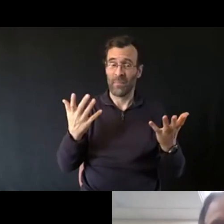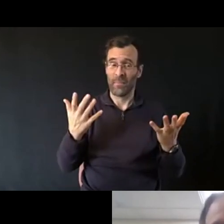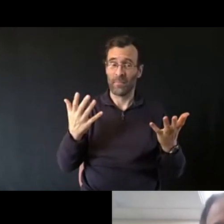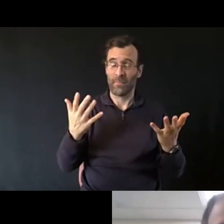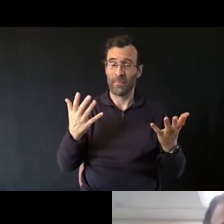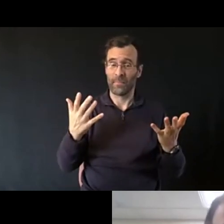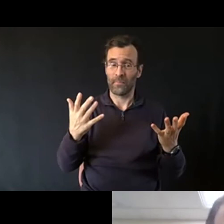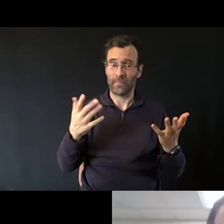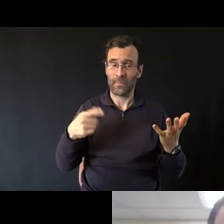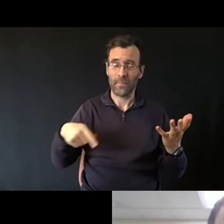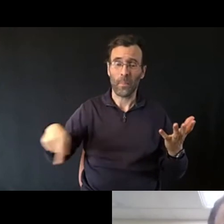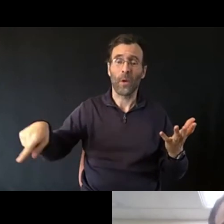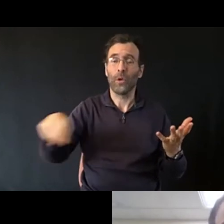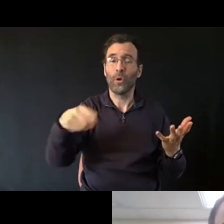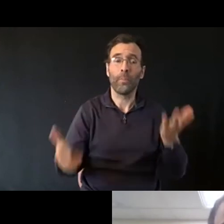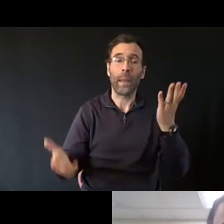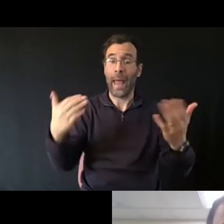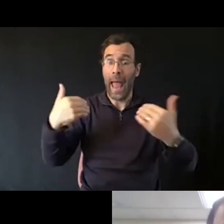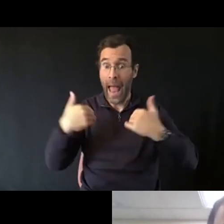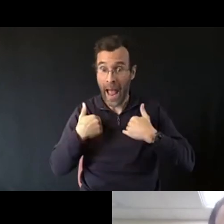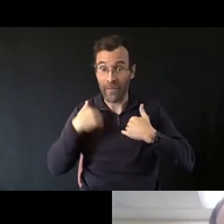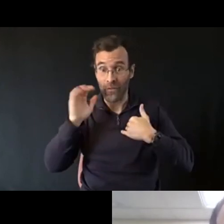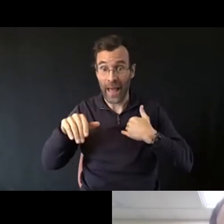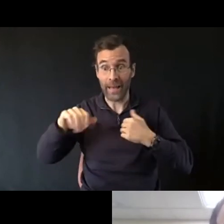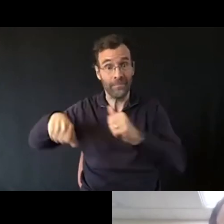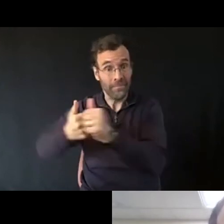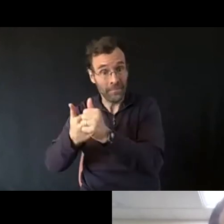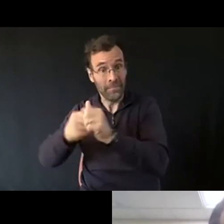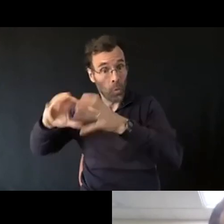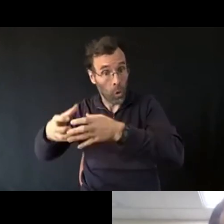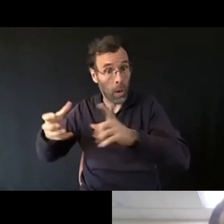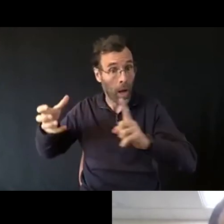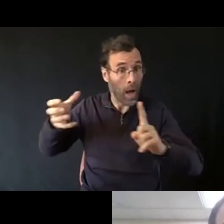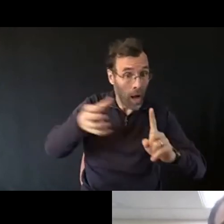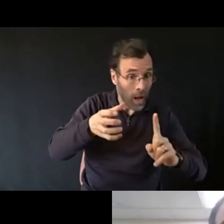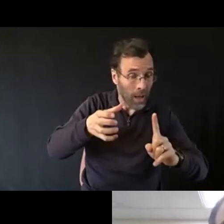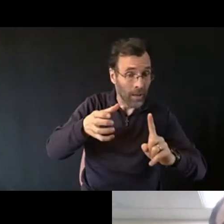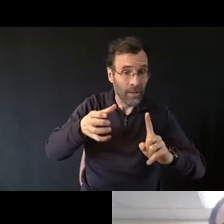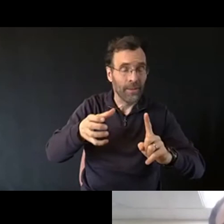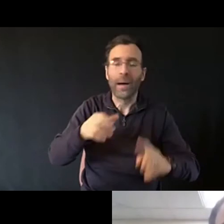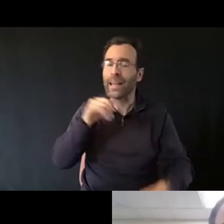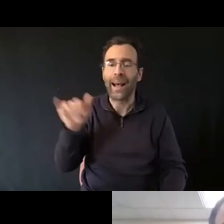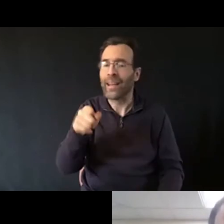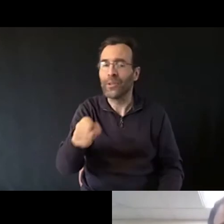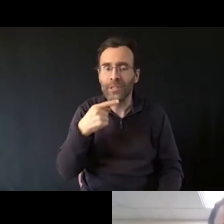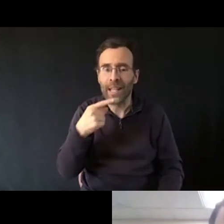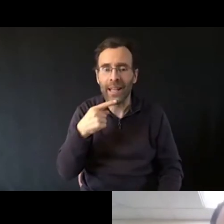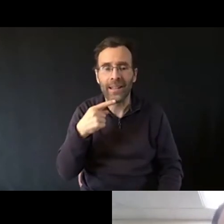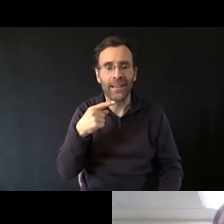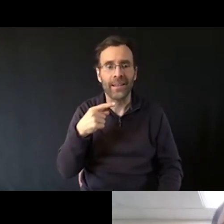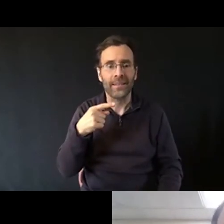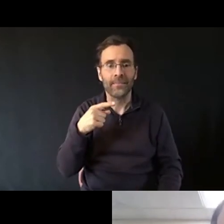you may have that, but it's not, you know, like you said, those